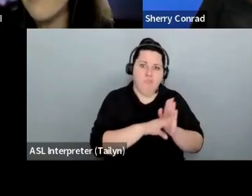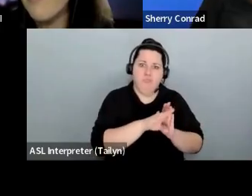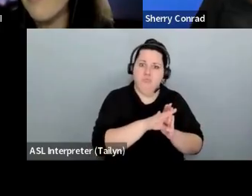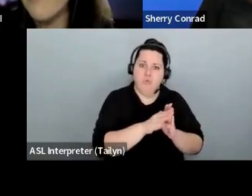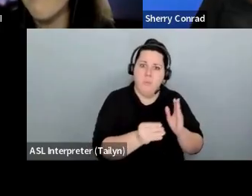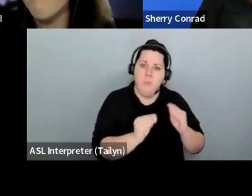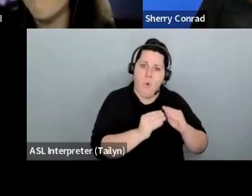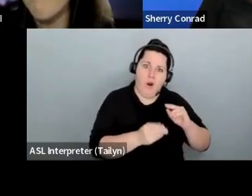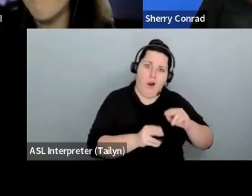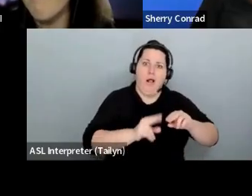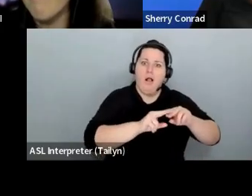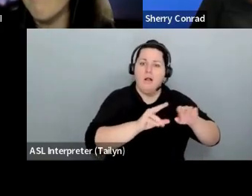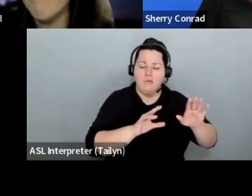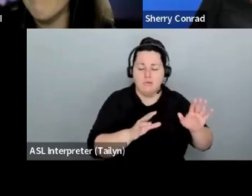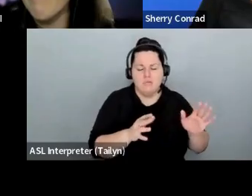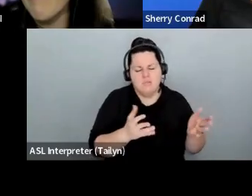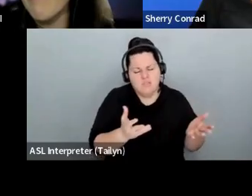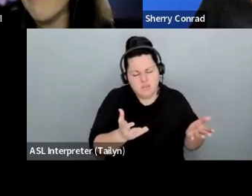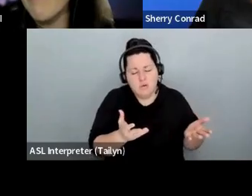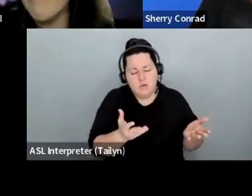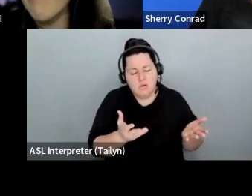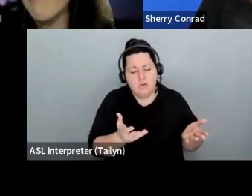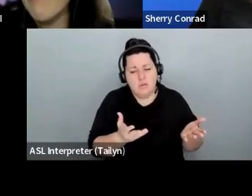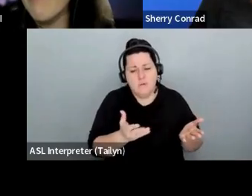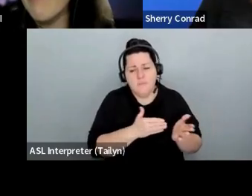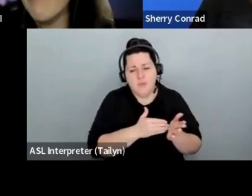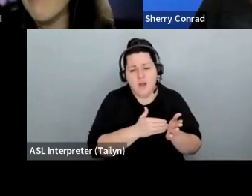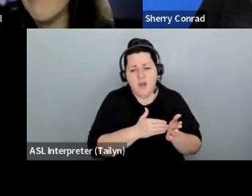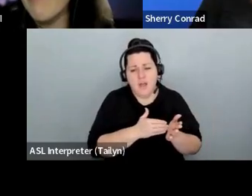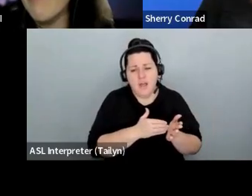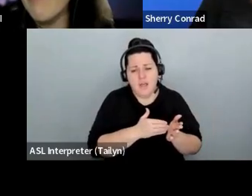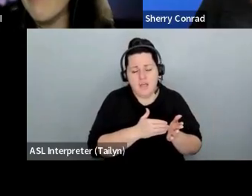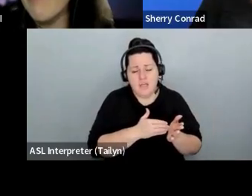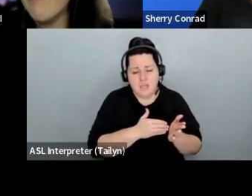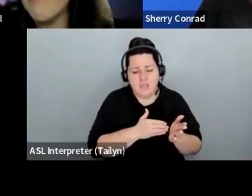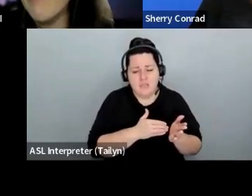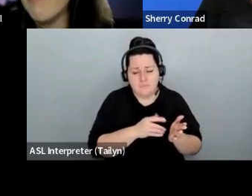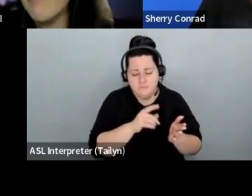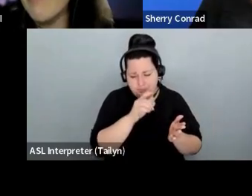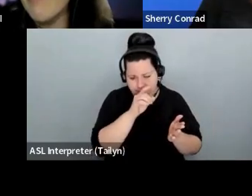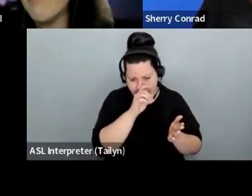it's again, it's a lot of times it's like